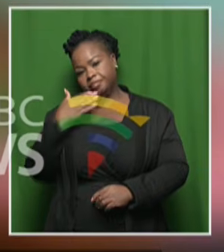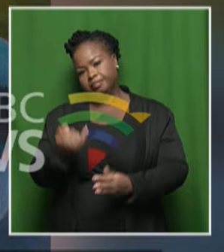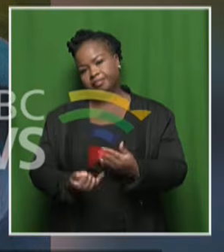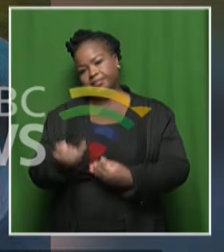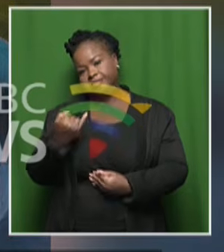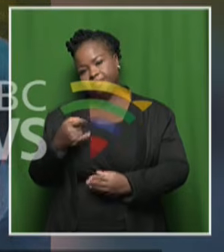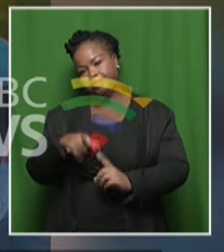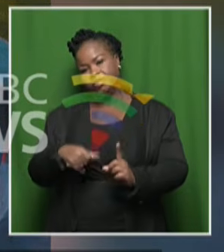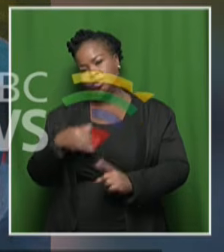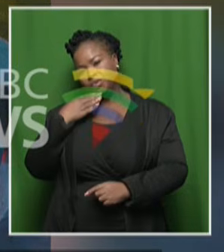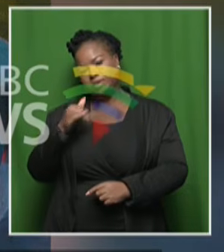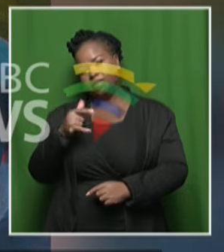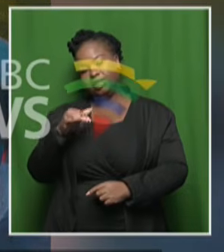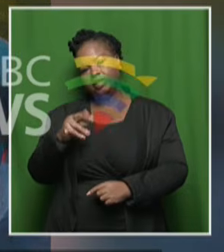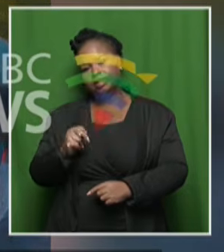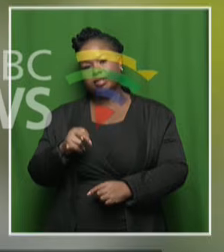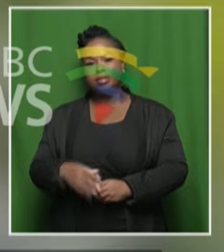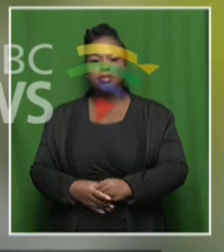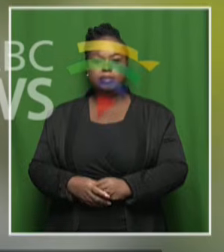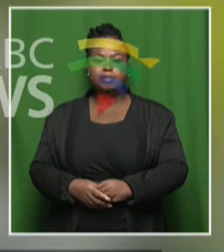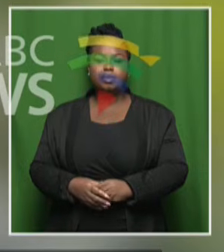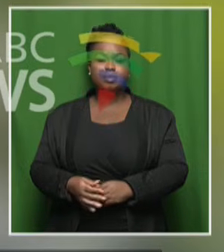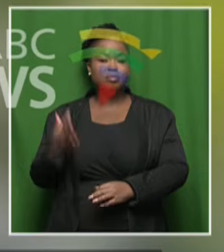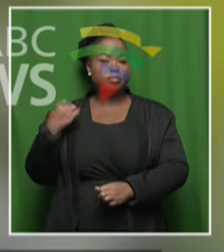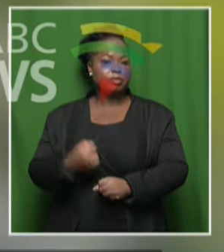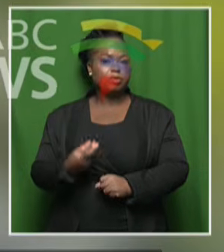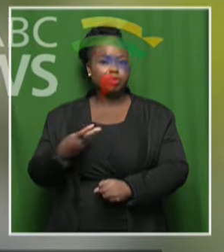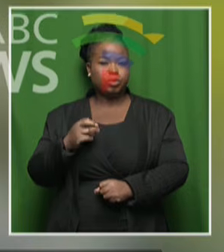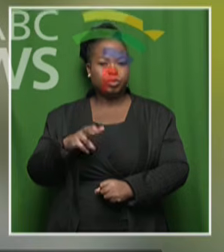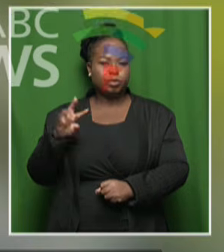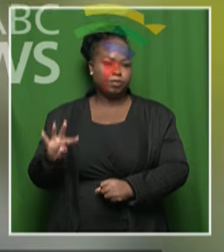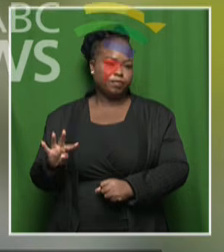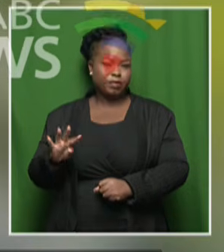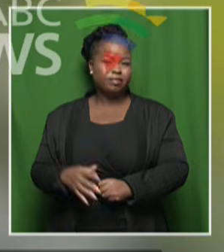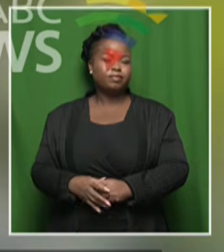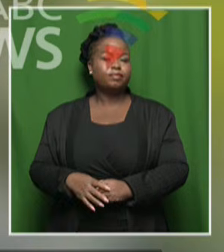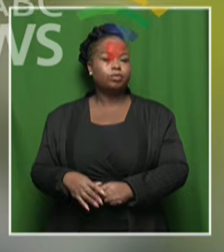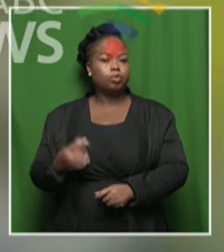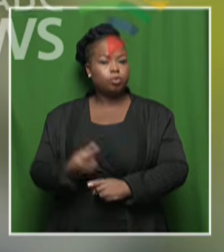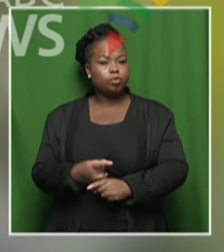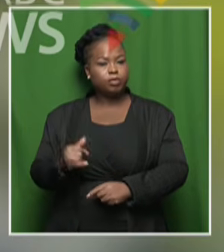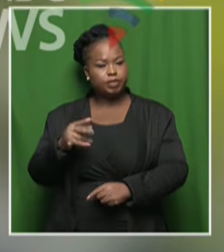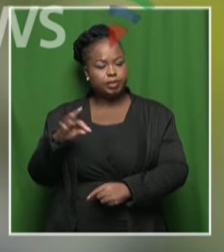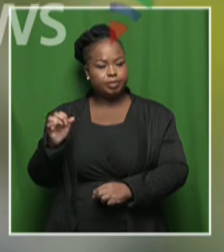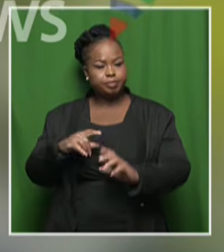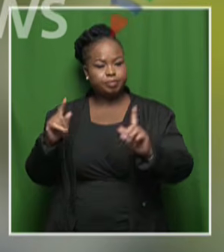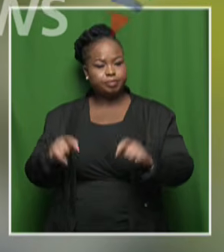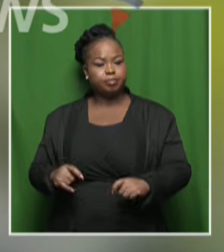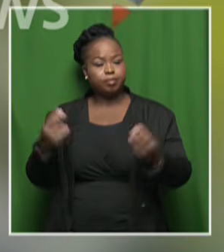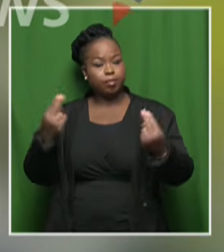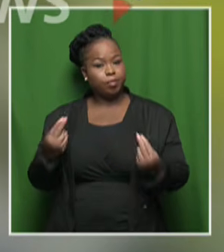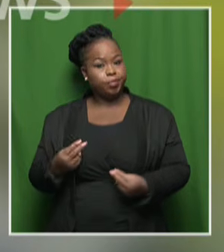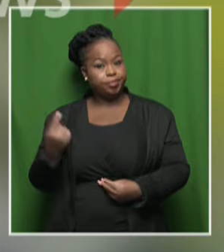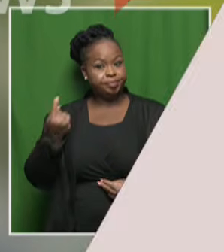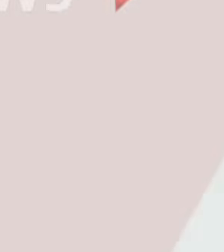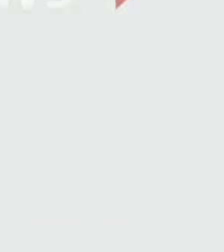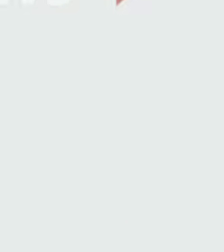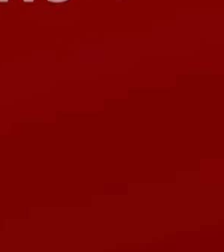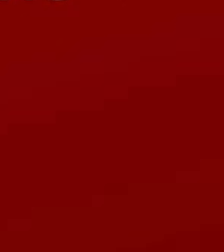independent curator and consultant Céline Seror. Back in 2025, she curated the Investec Cape Town Art Fair solo